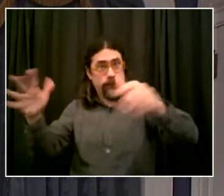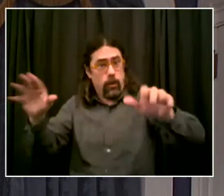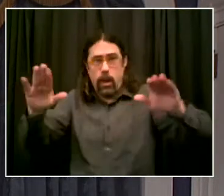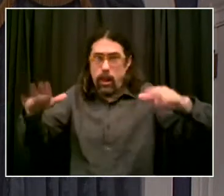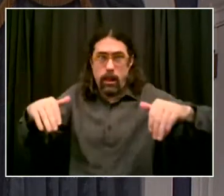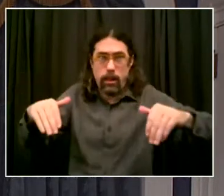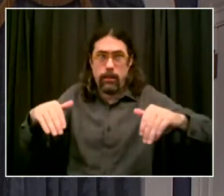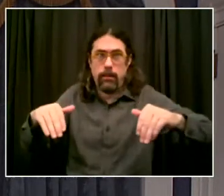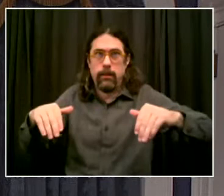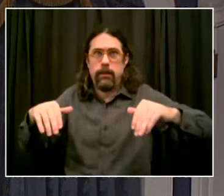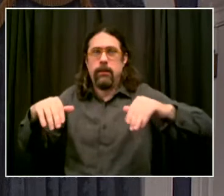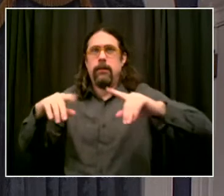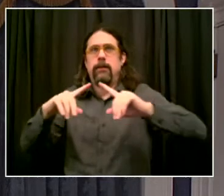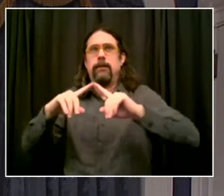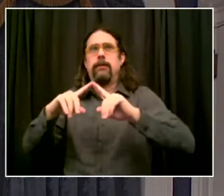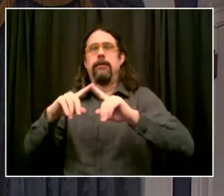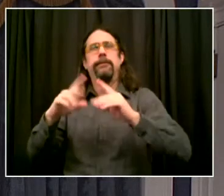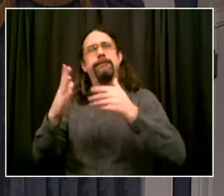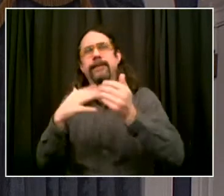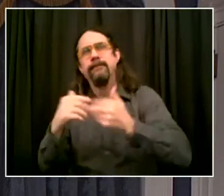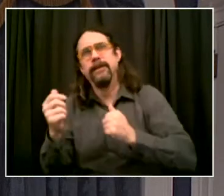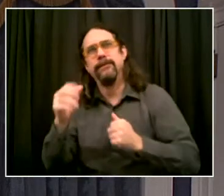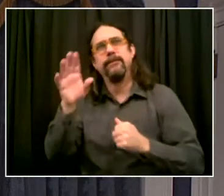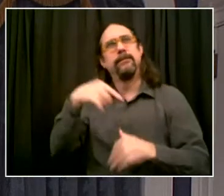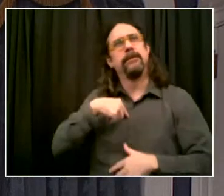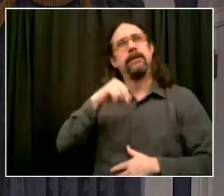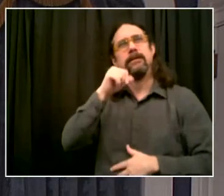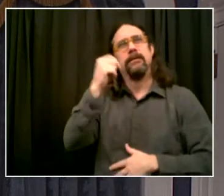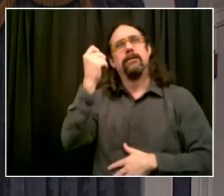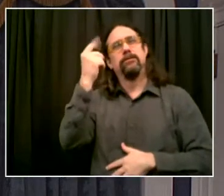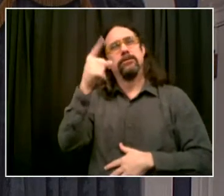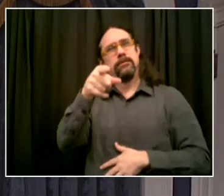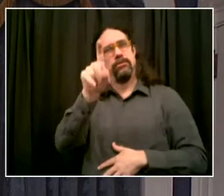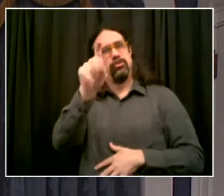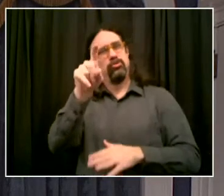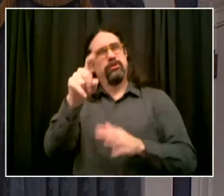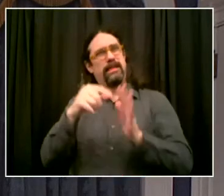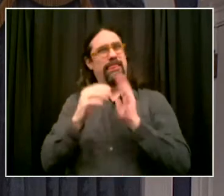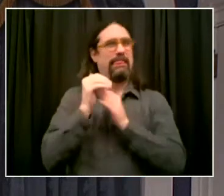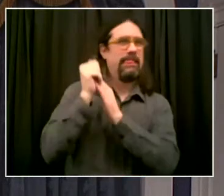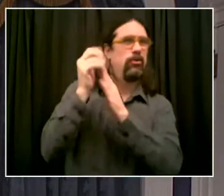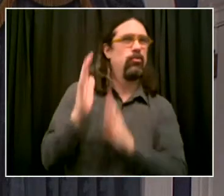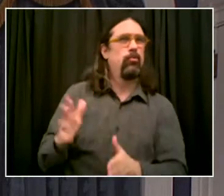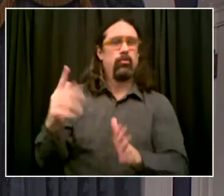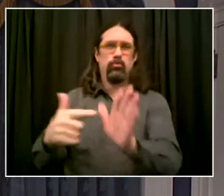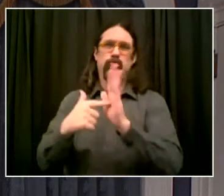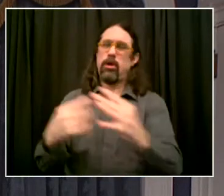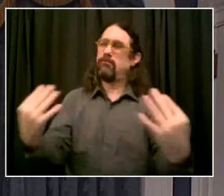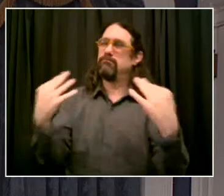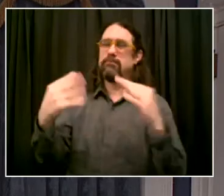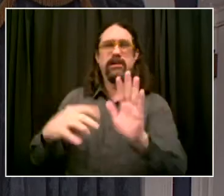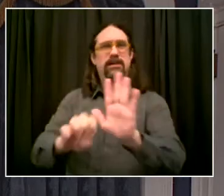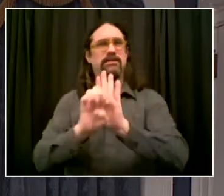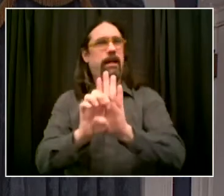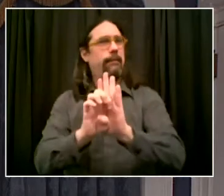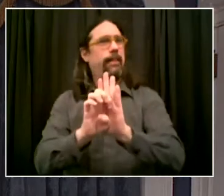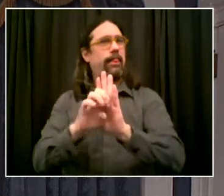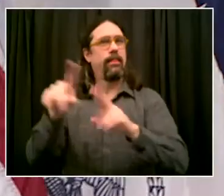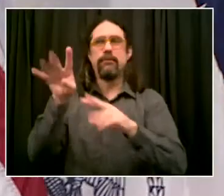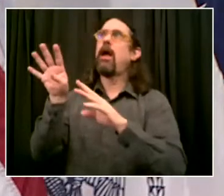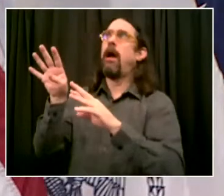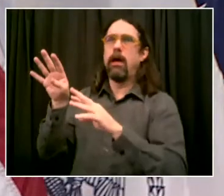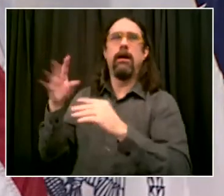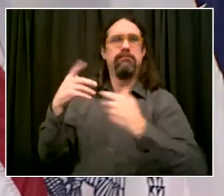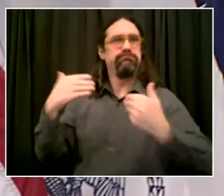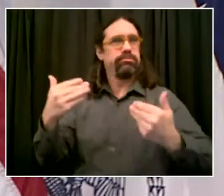Don't you think that you and the First Lady getting vaccinated in front of the cameras might ease a lot of New Yorkers' fears? It's